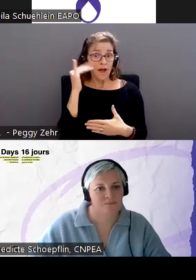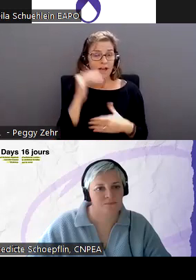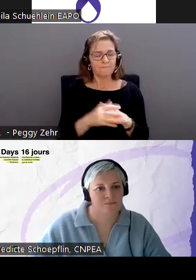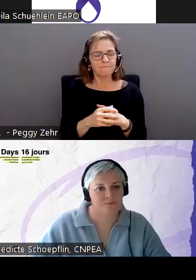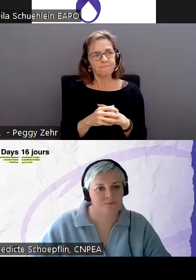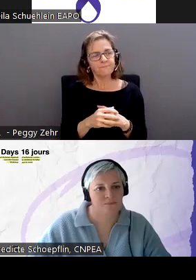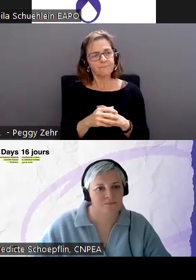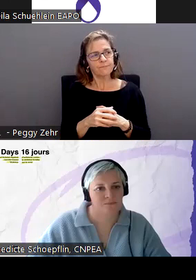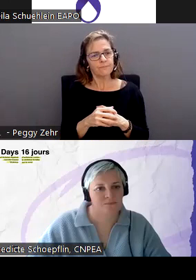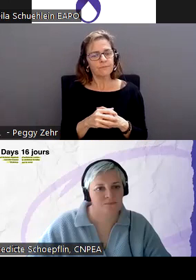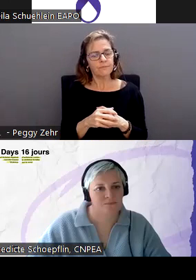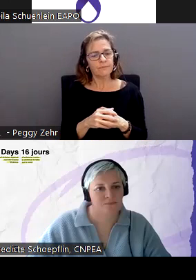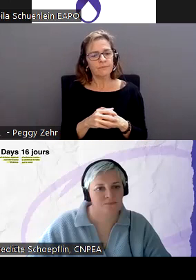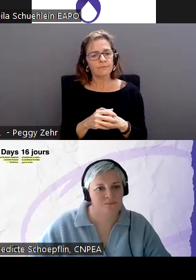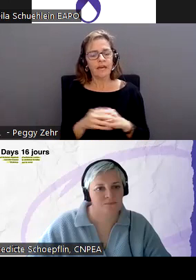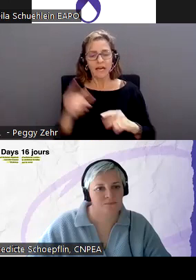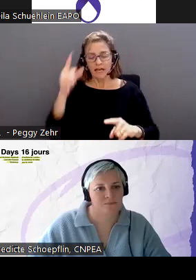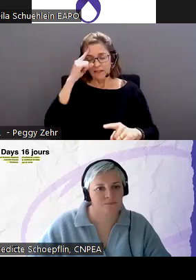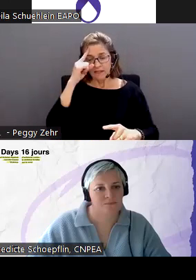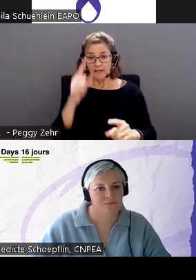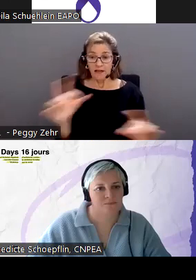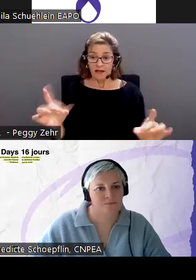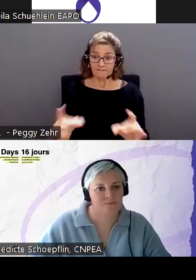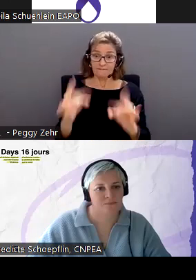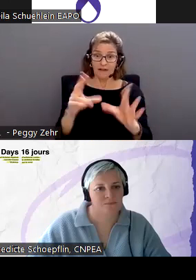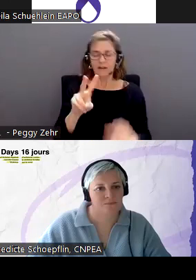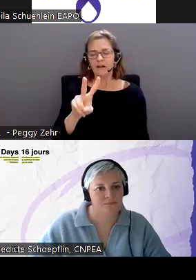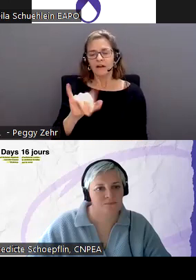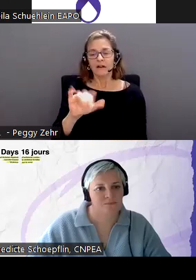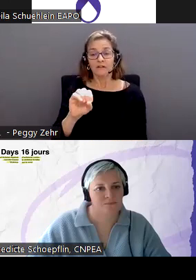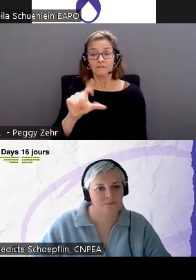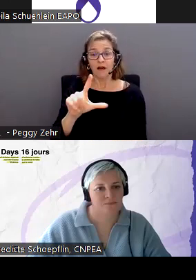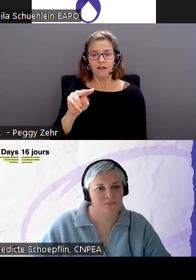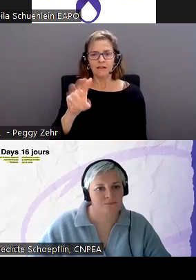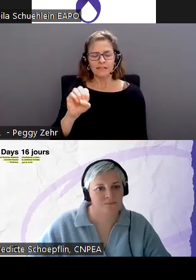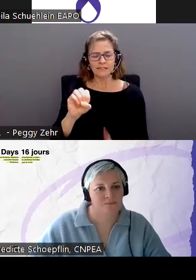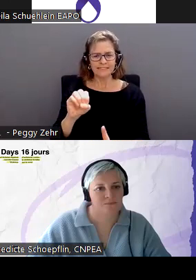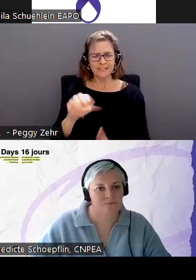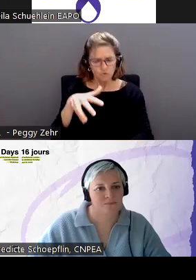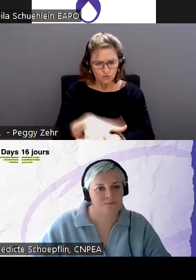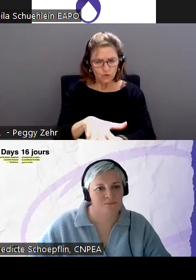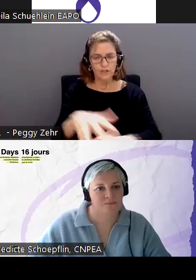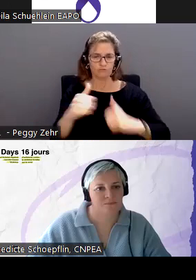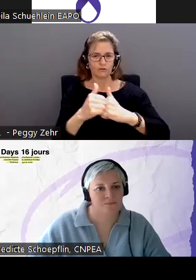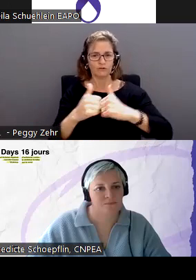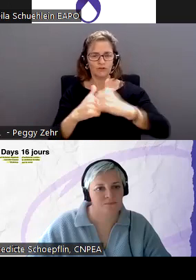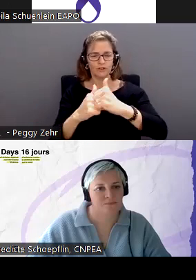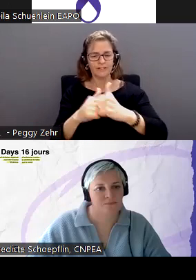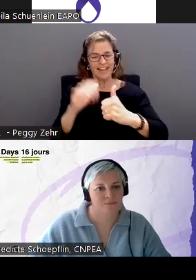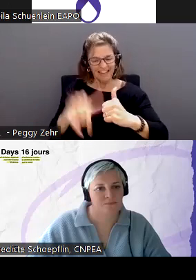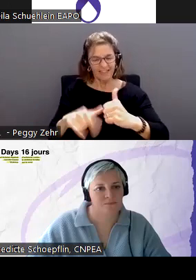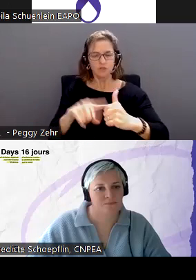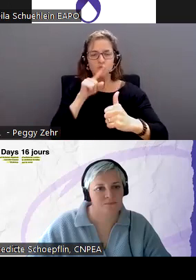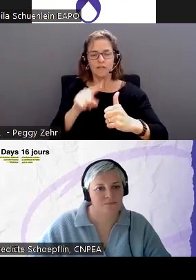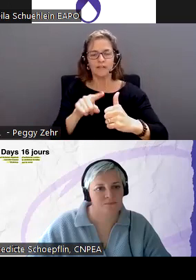thinking about the way in which structural violence informs, it needs to inform everything that